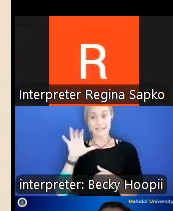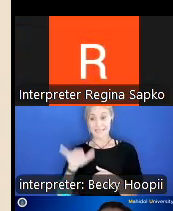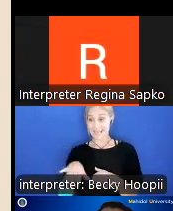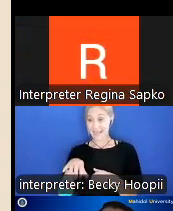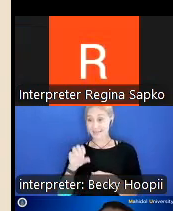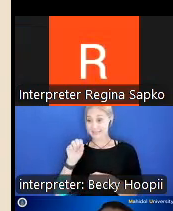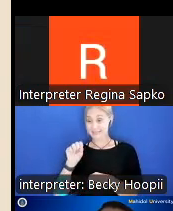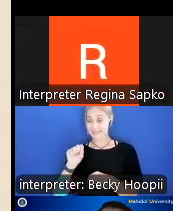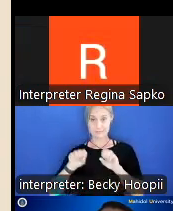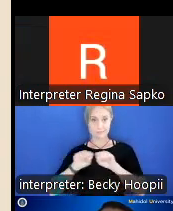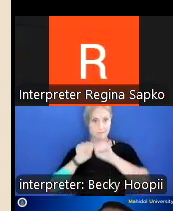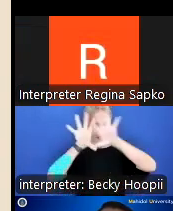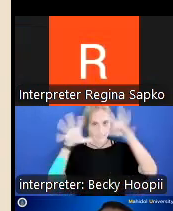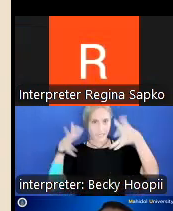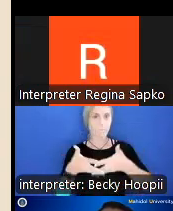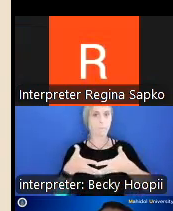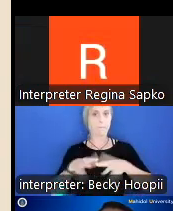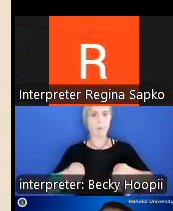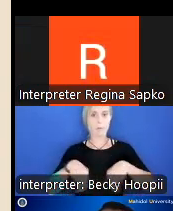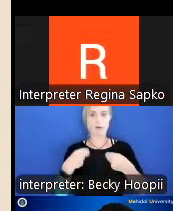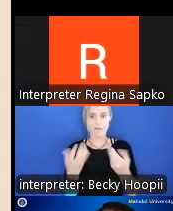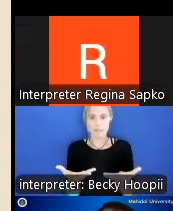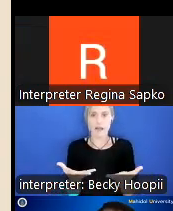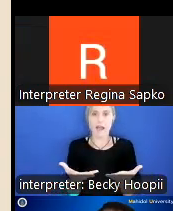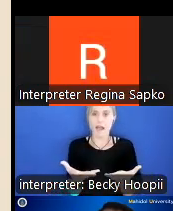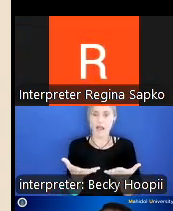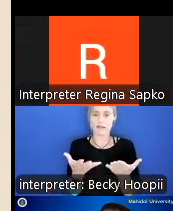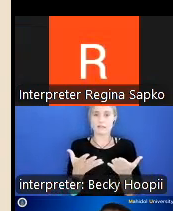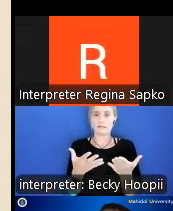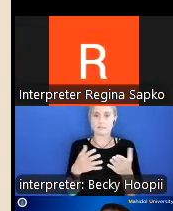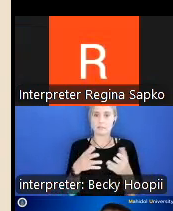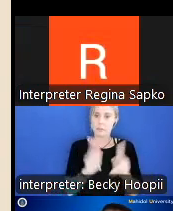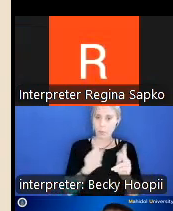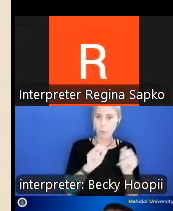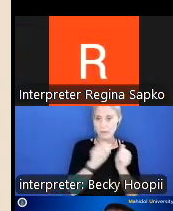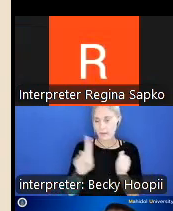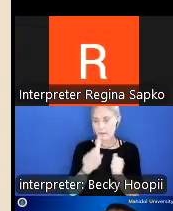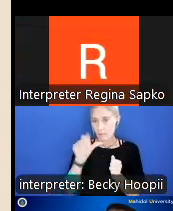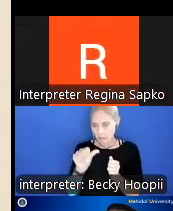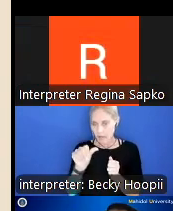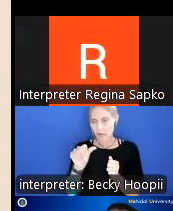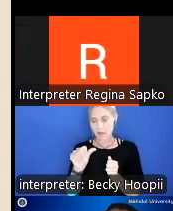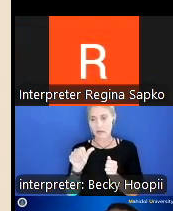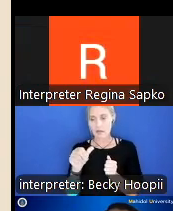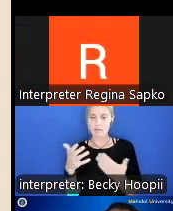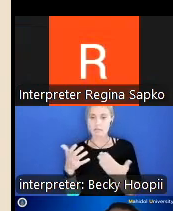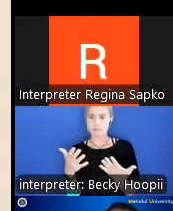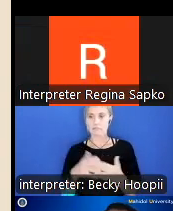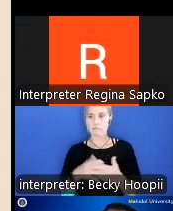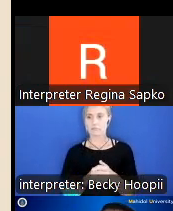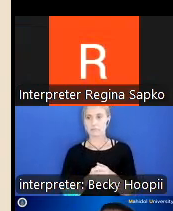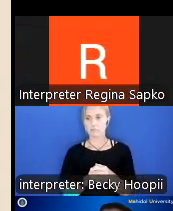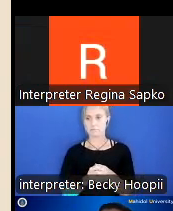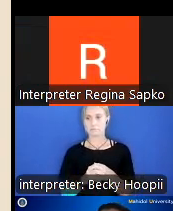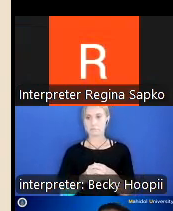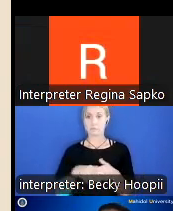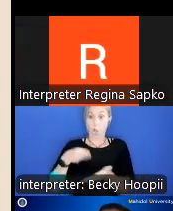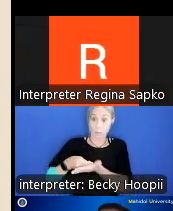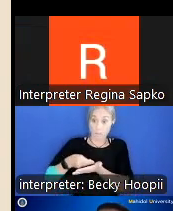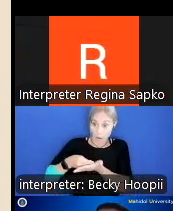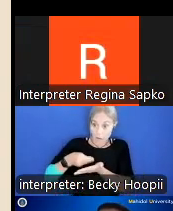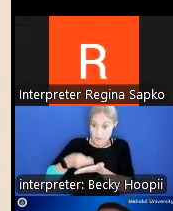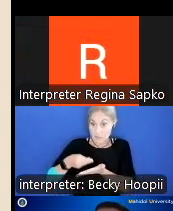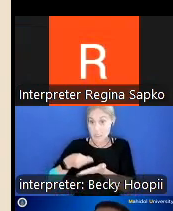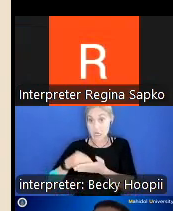provide the salary for person with disability based on the money that the